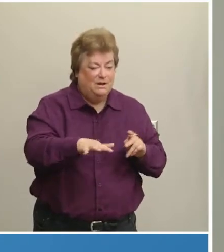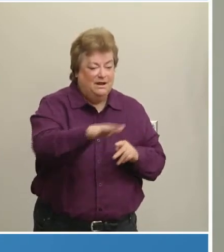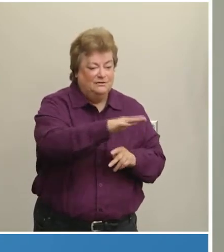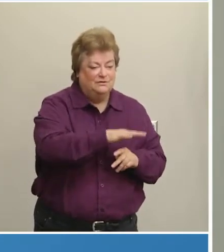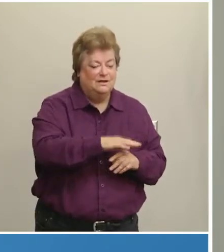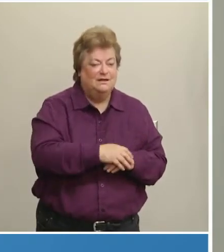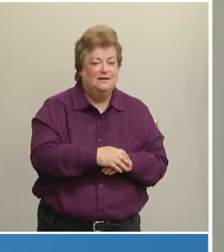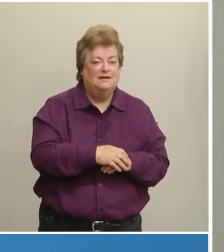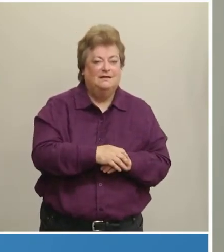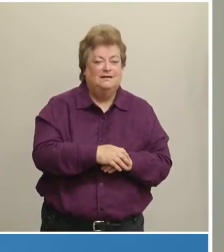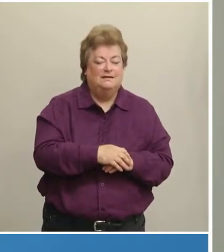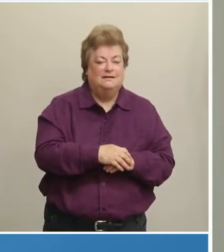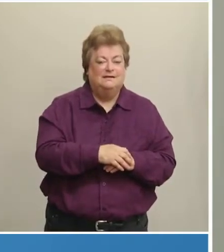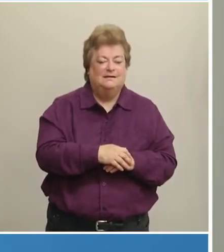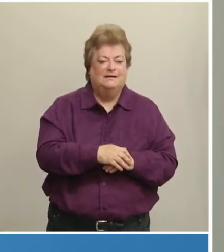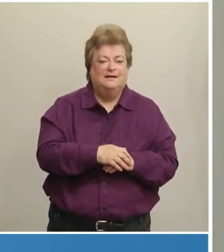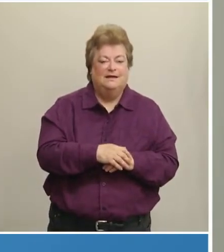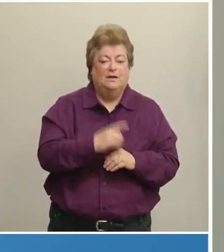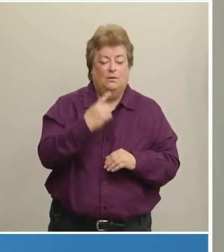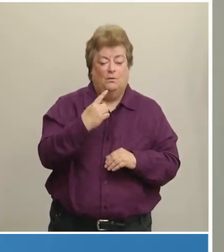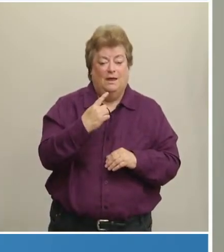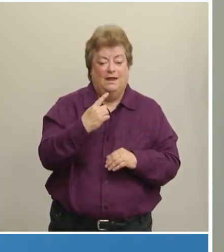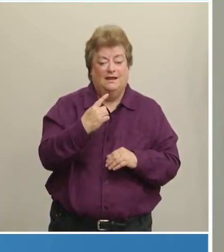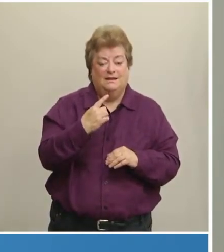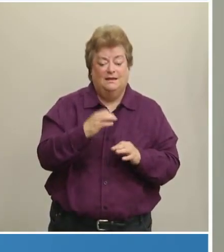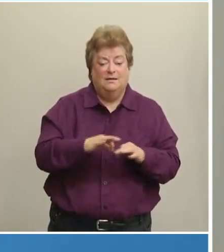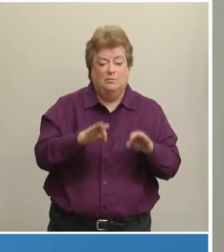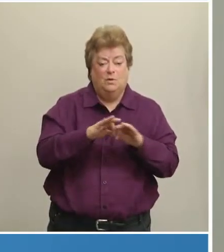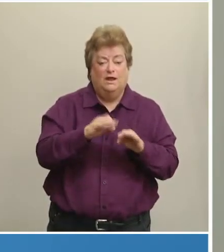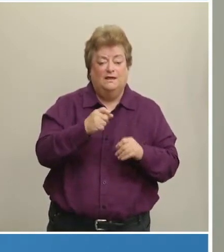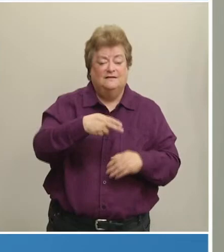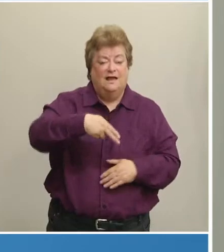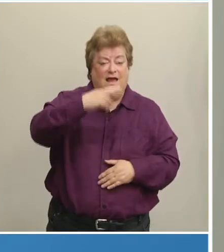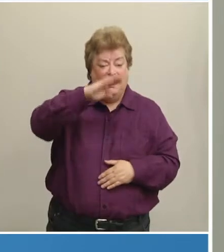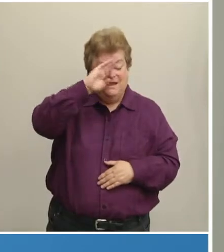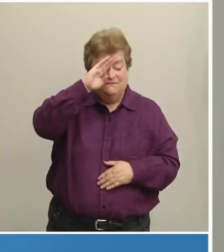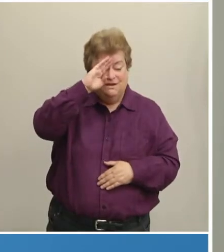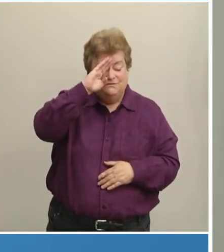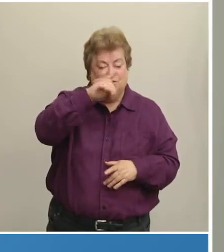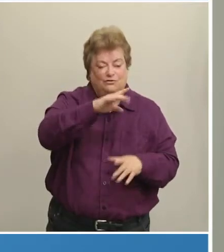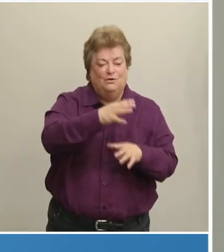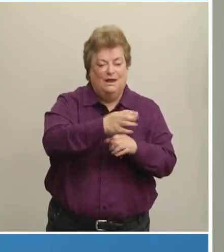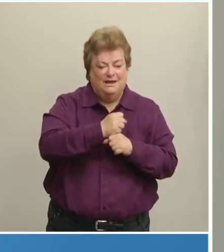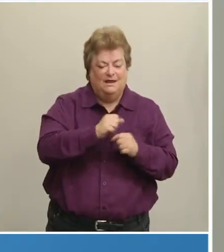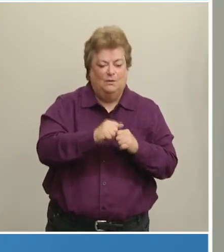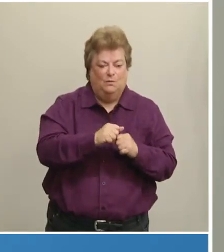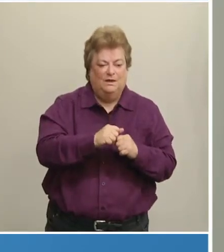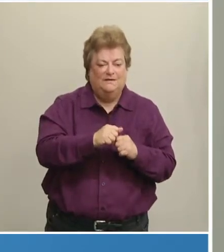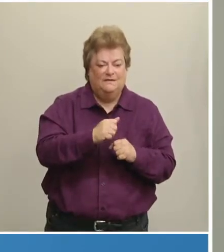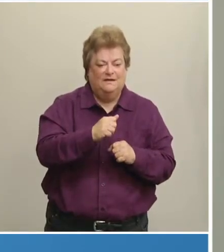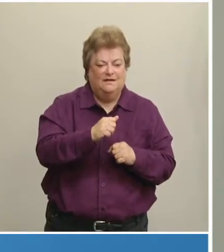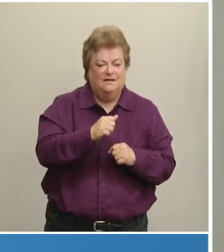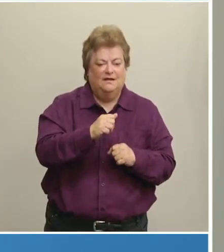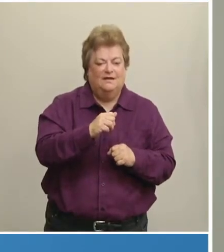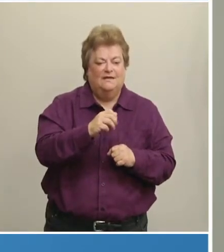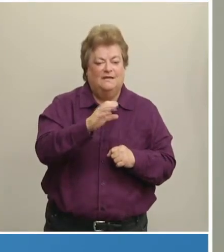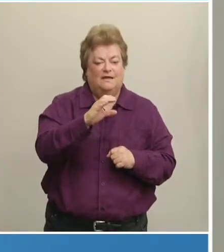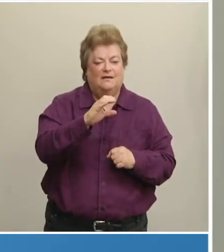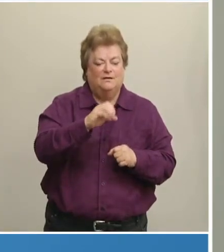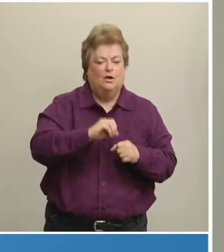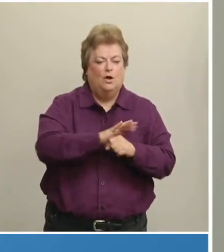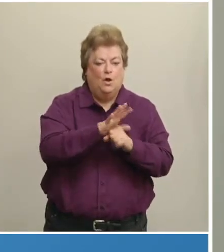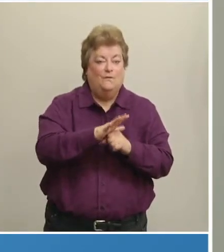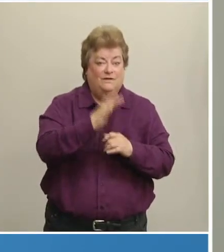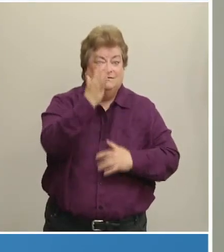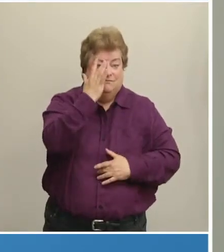important in the pregnant population. One is the high fevers that you can get with COVID vaccine or with the COVID virus. I've